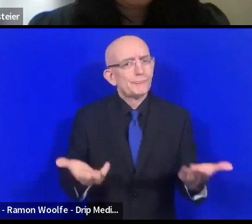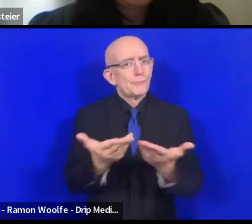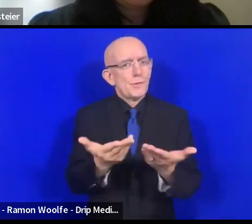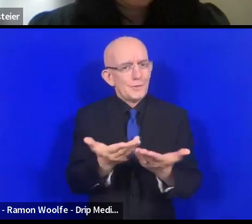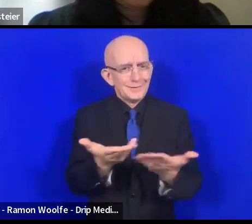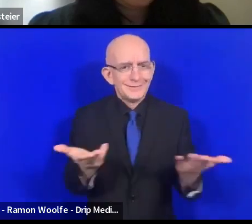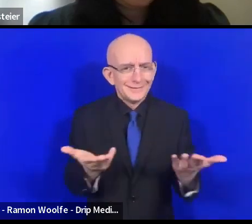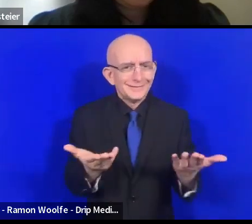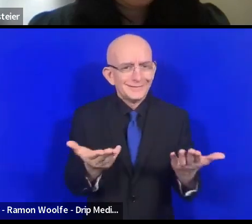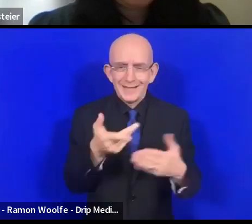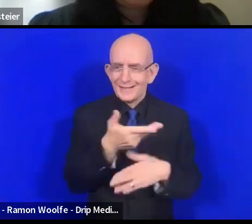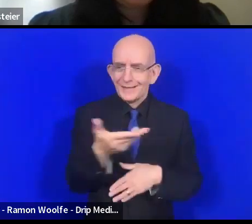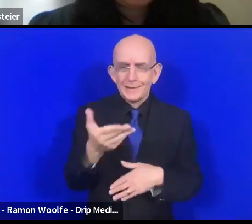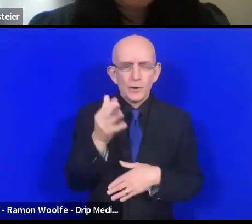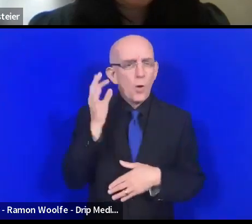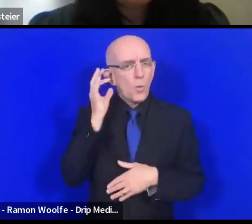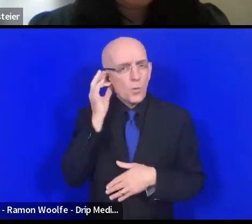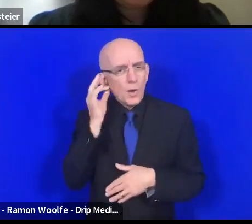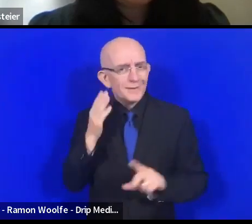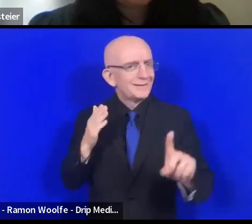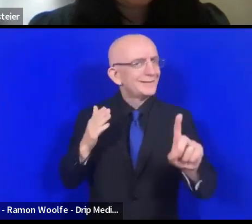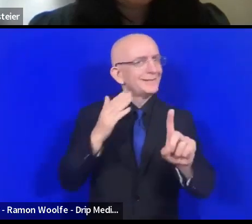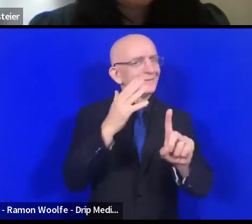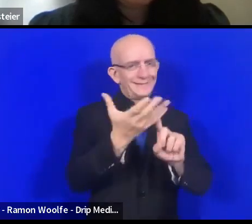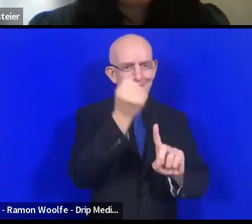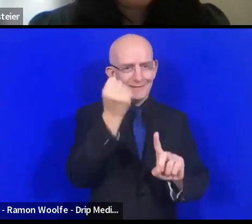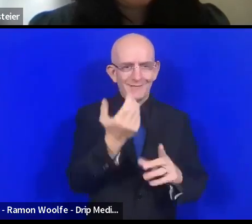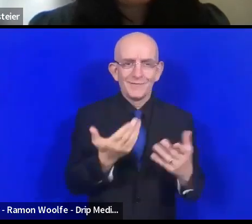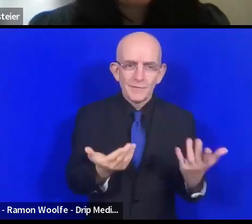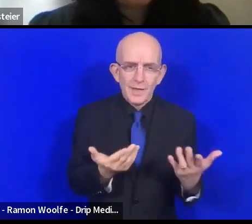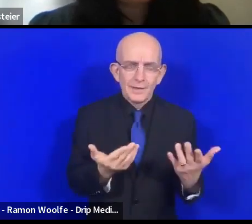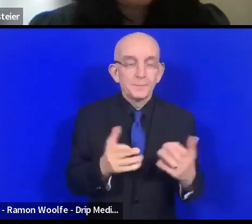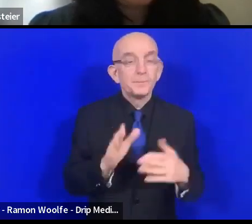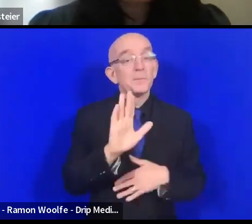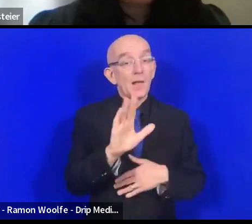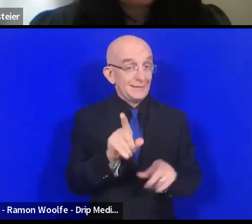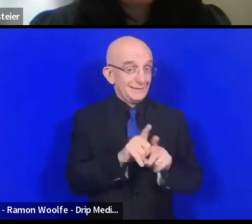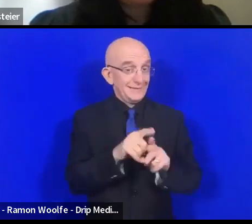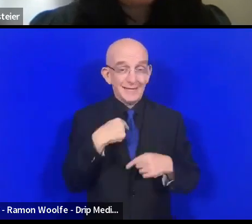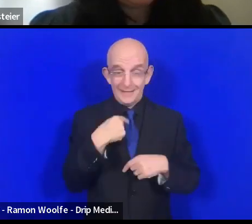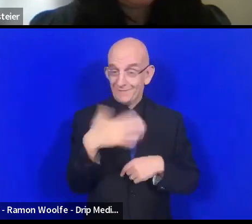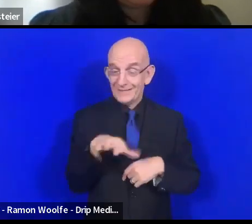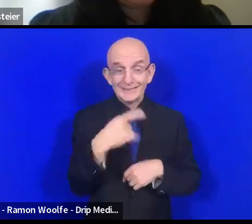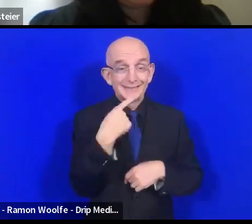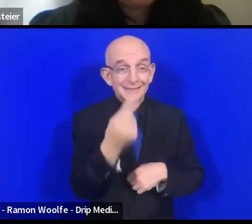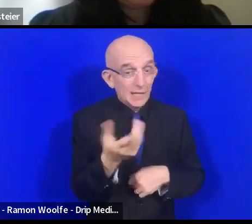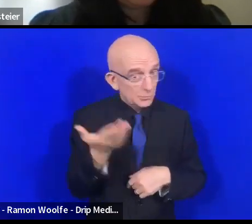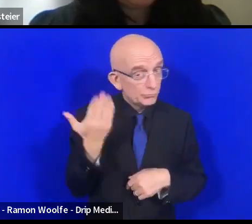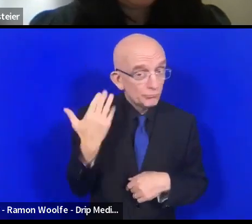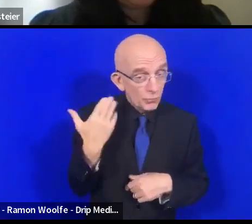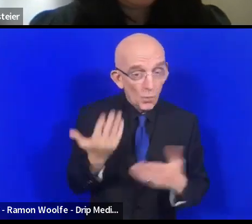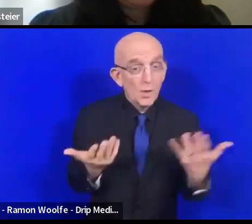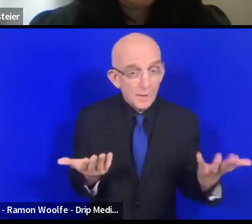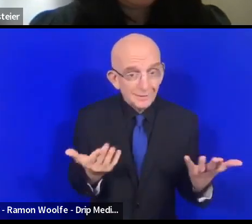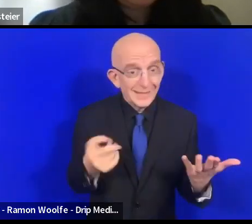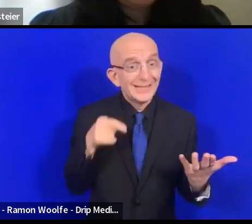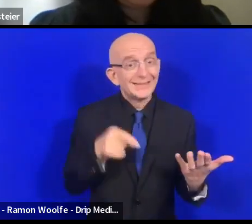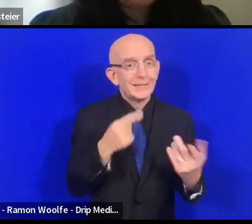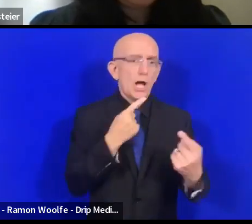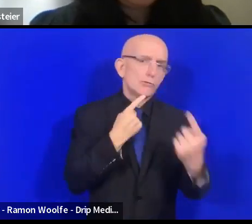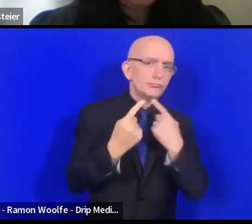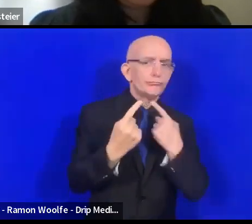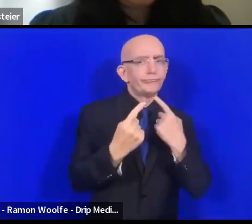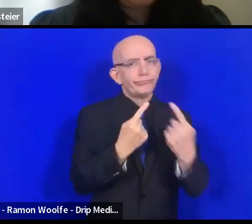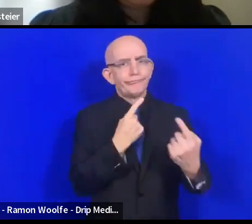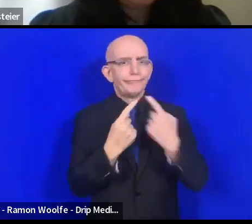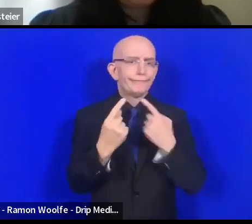talking about inclusion, it's acting on the on your words. And we see a clear intention and a clear positive